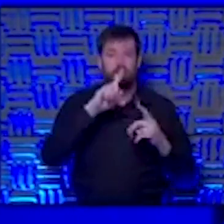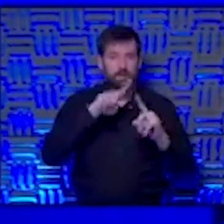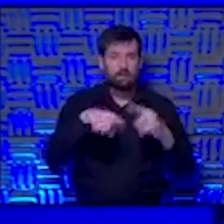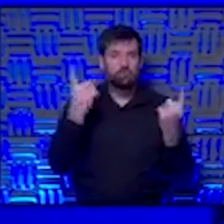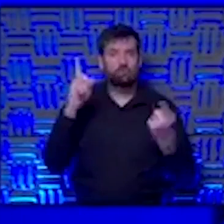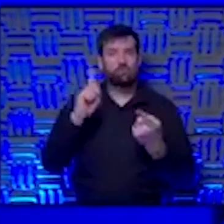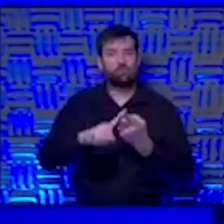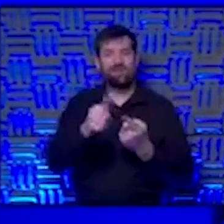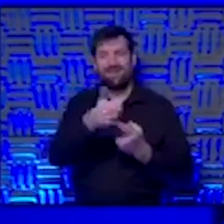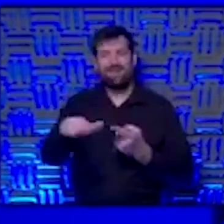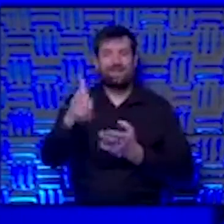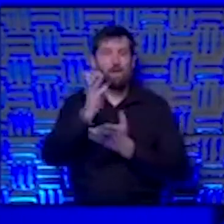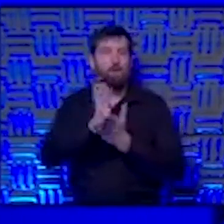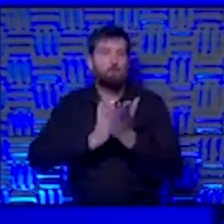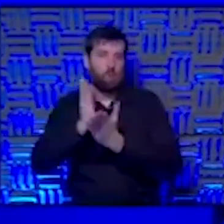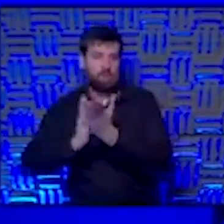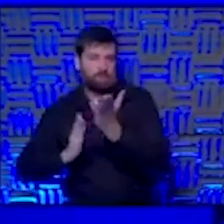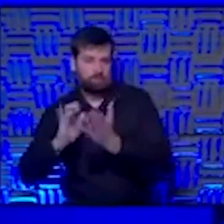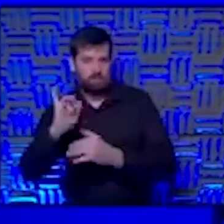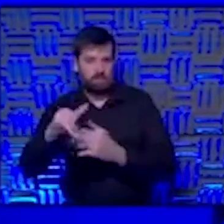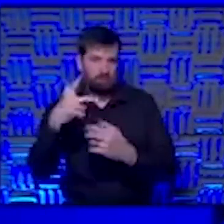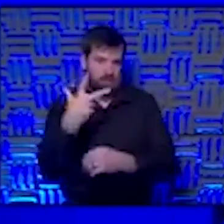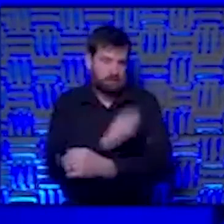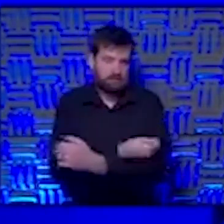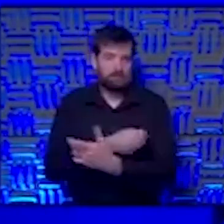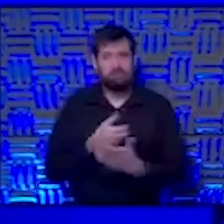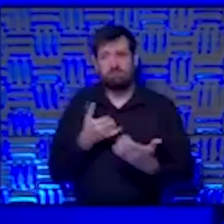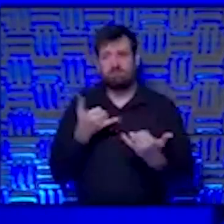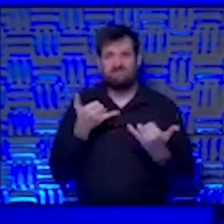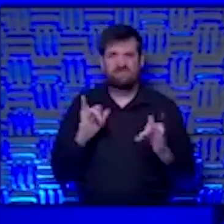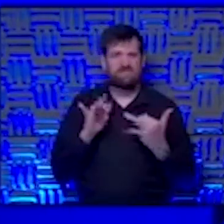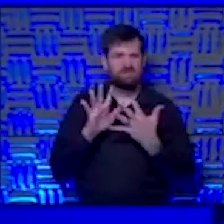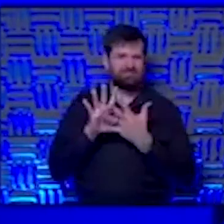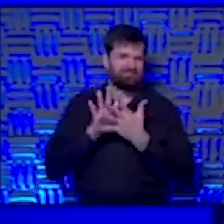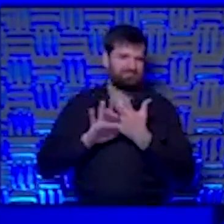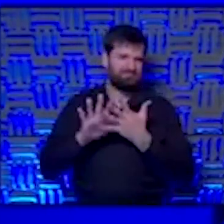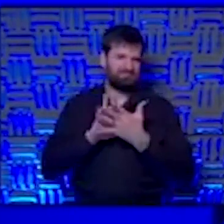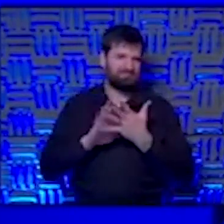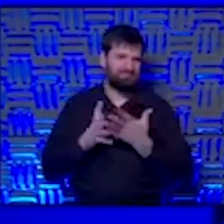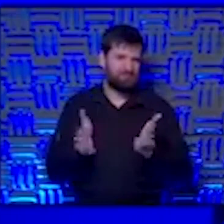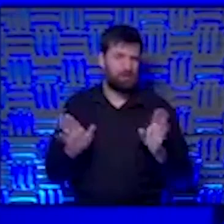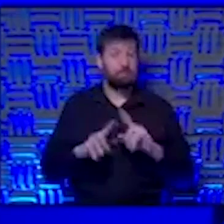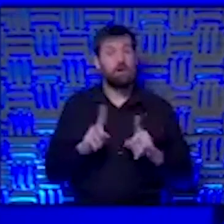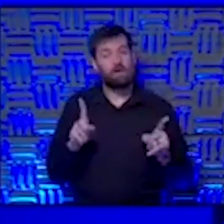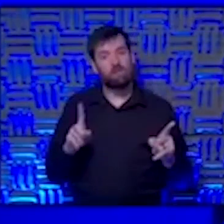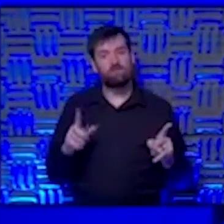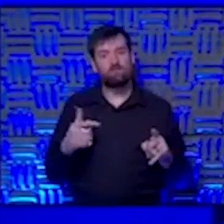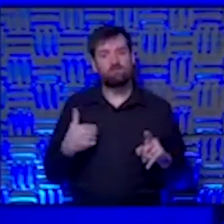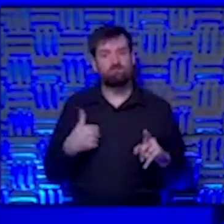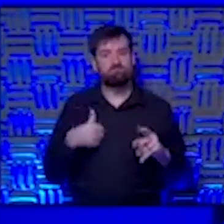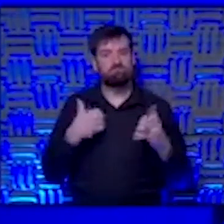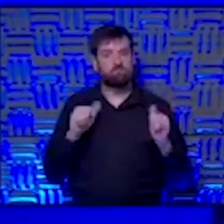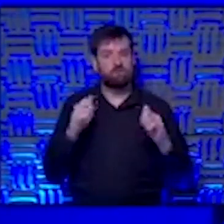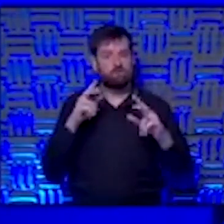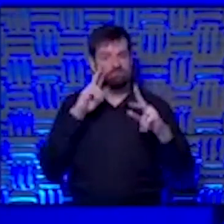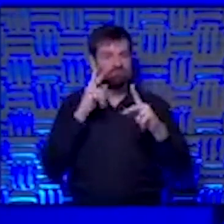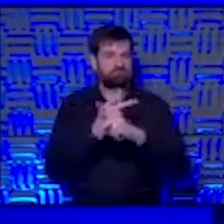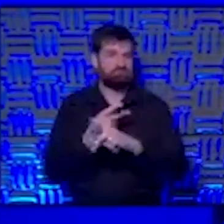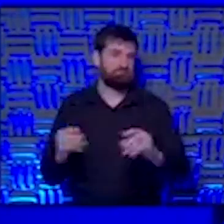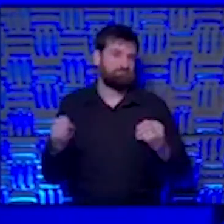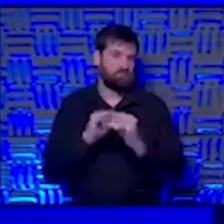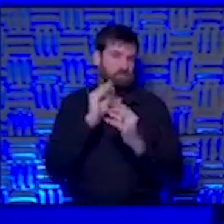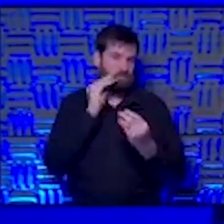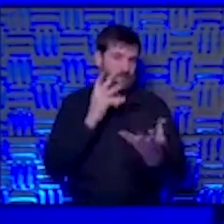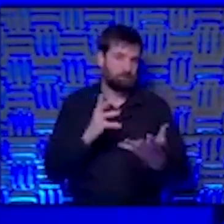any components of that vaccine. So still fairly vague and broad, but we are kind of trying to find some more information